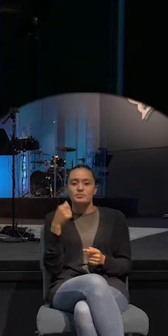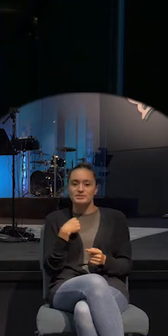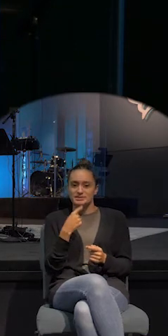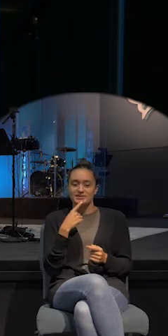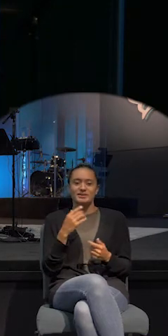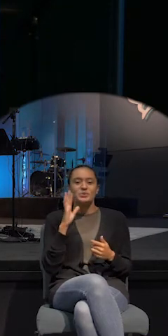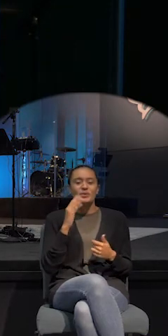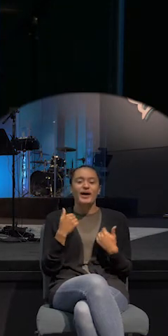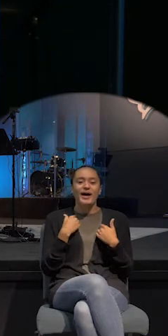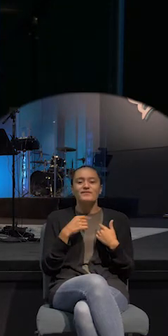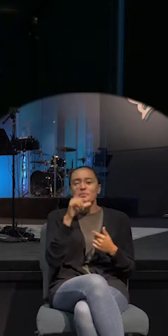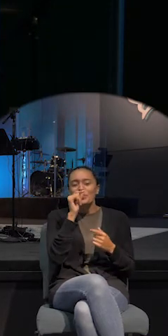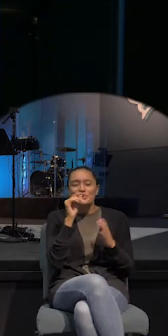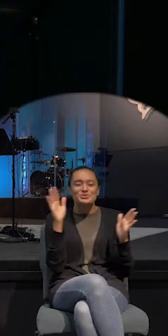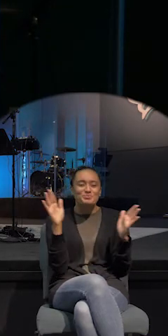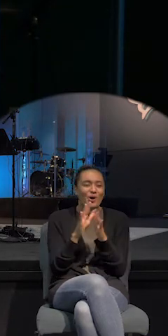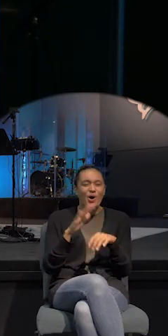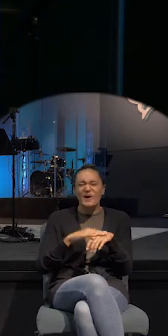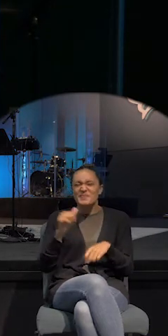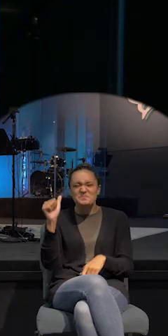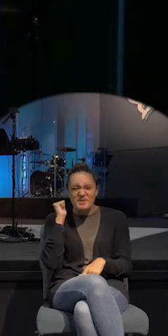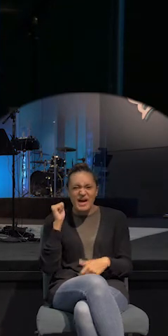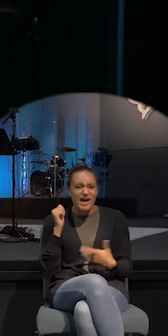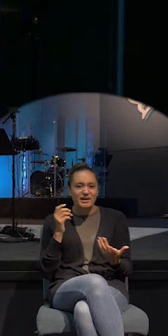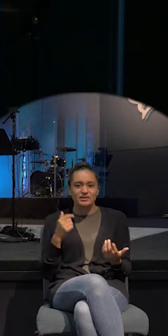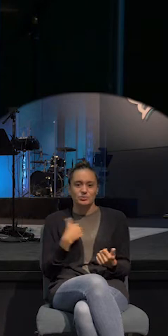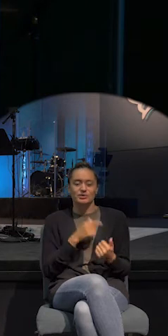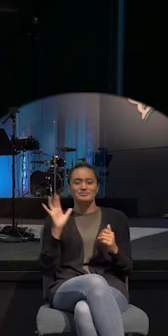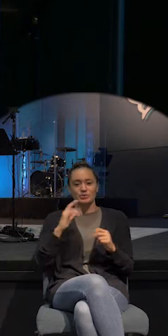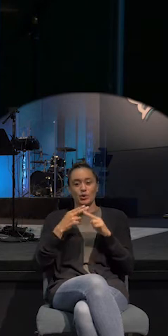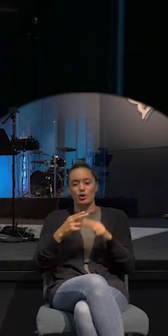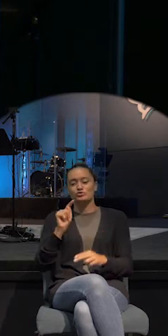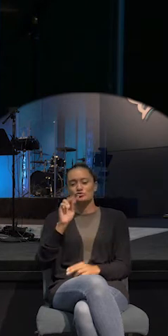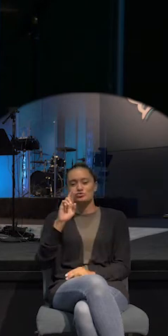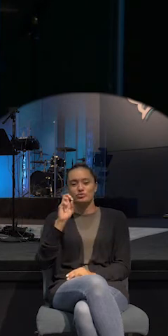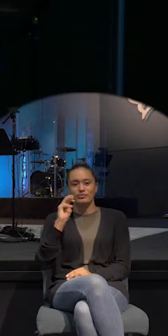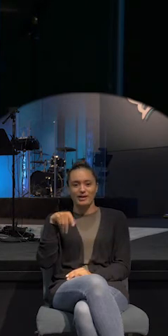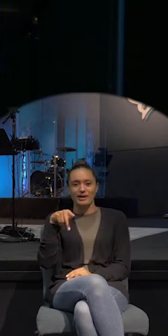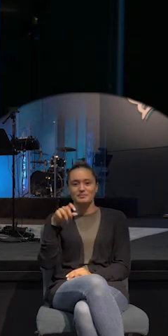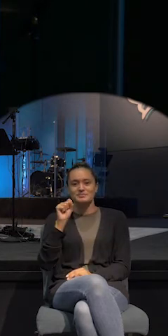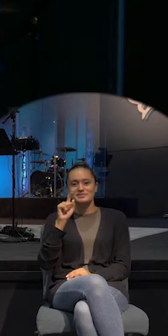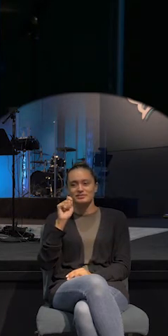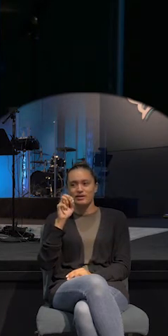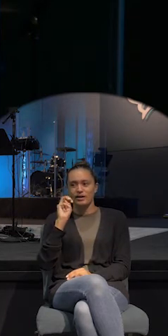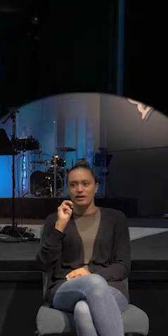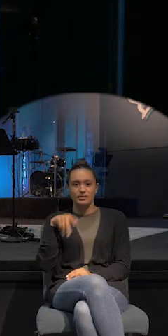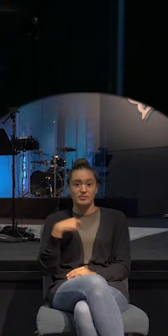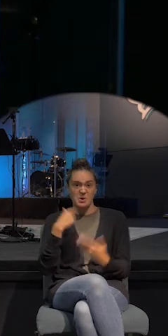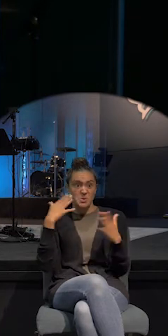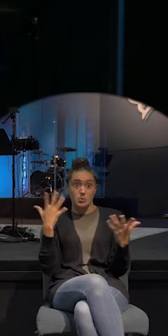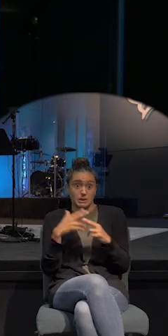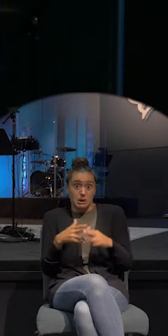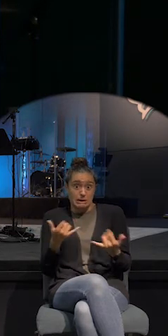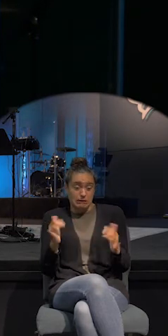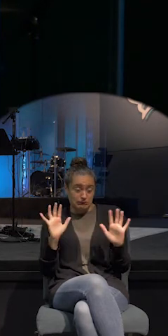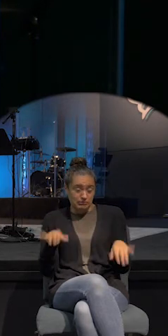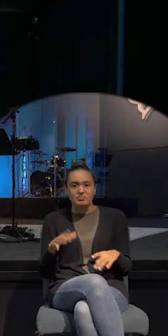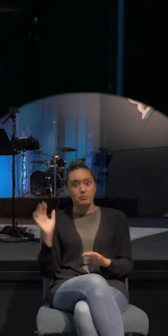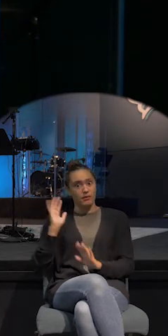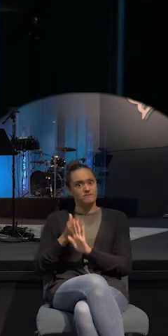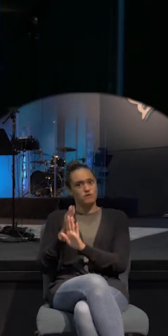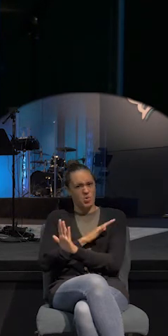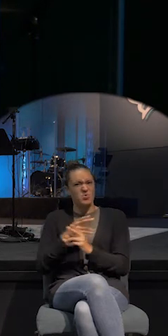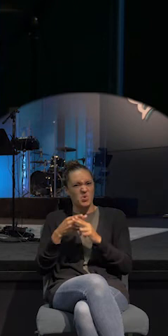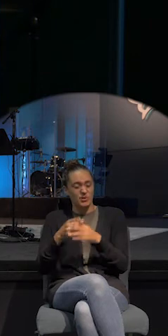little hummingbird on their back. You know, we used to call it tramp stamp. I don't know what it's called now. But you put this